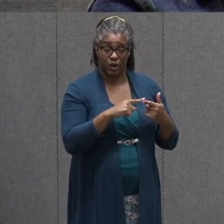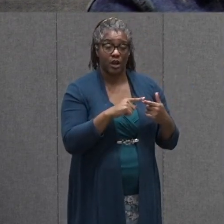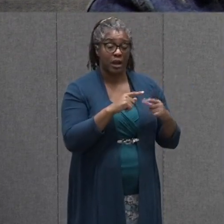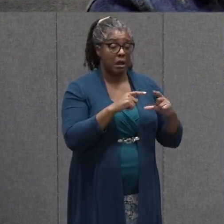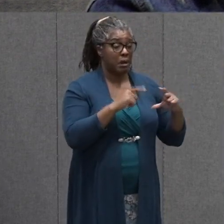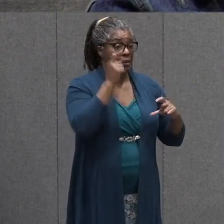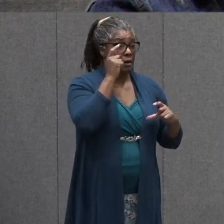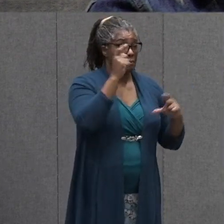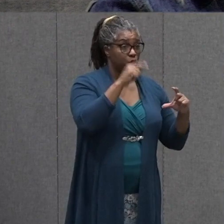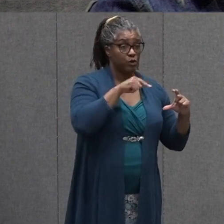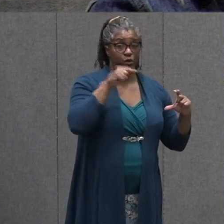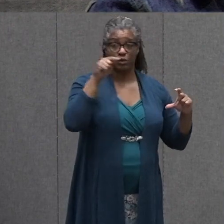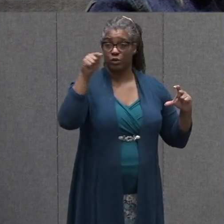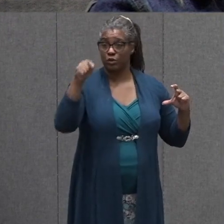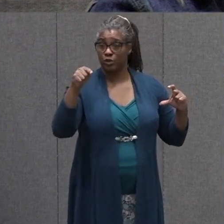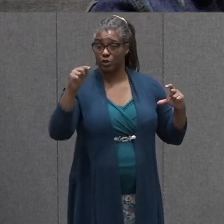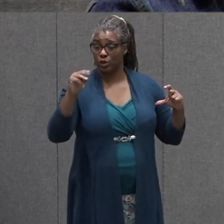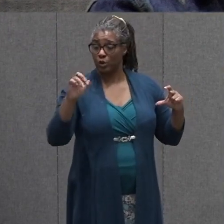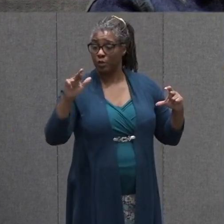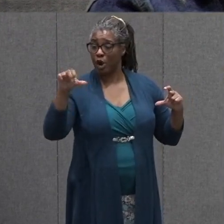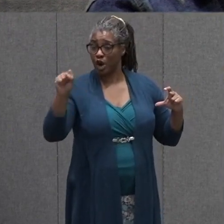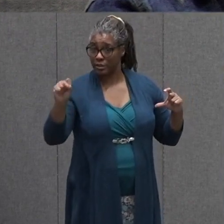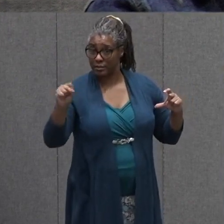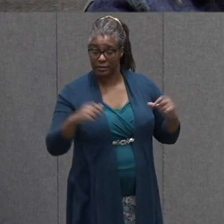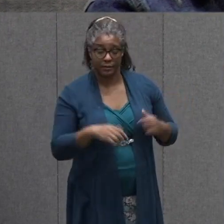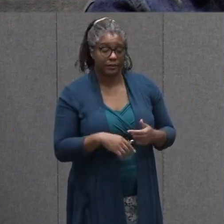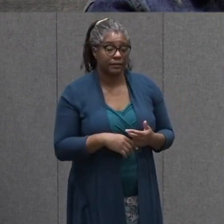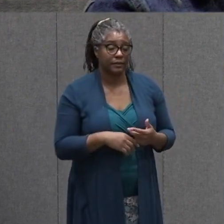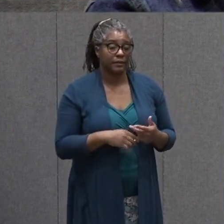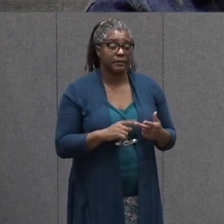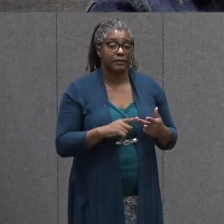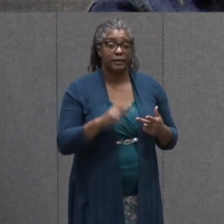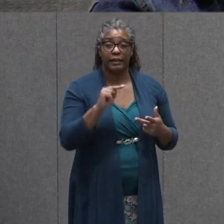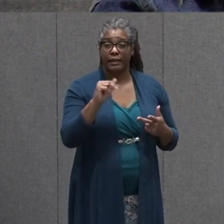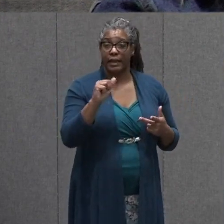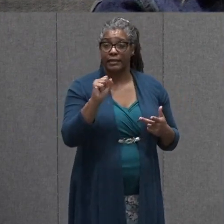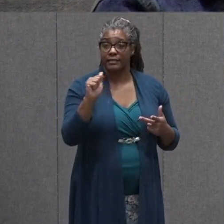project you could do with the help of a grown-up if you have somebody there that can help you.